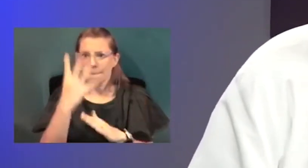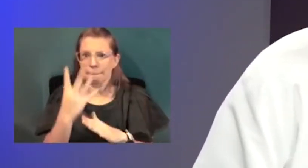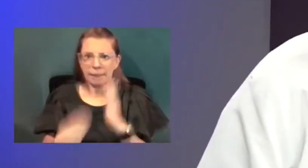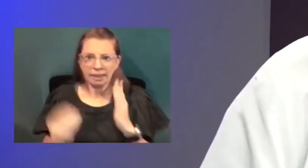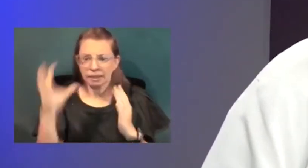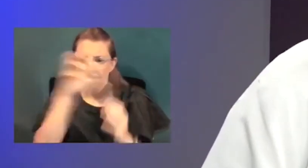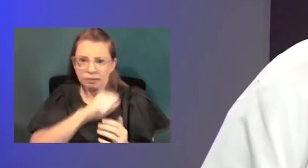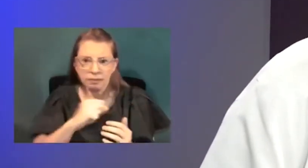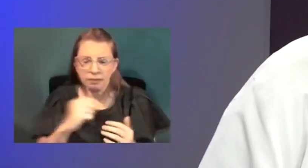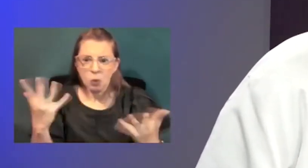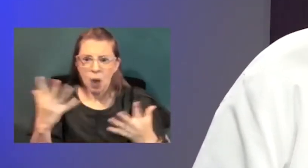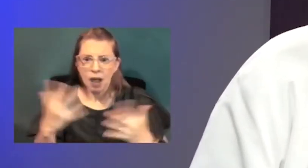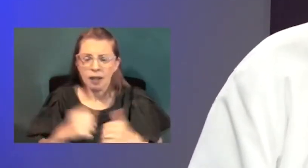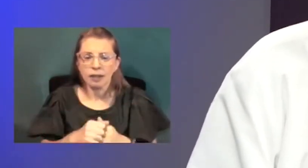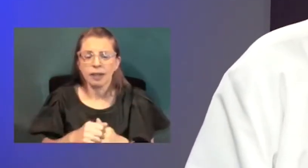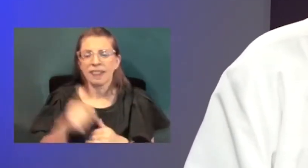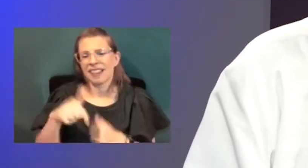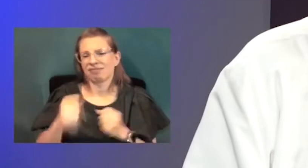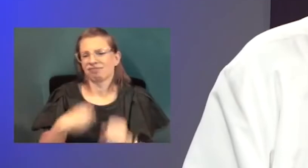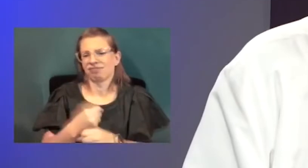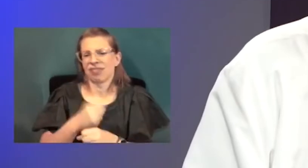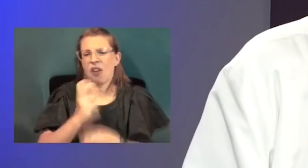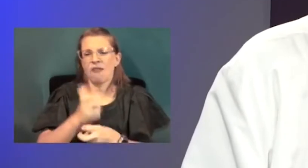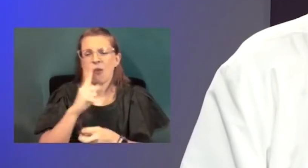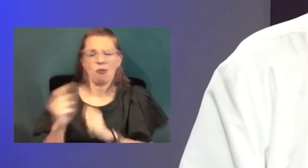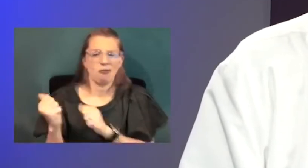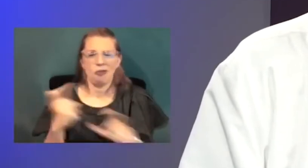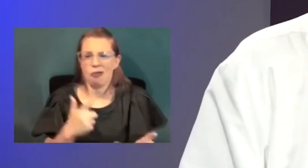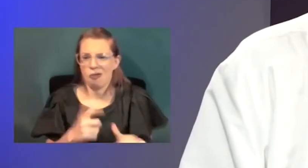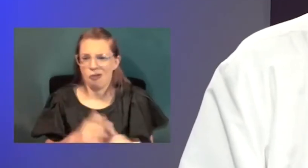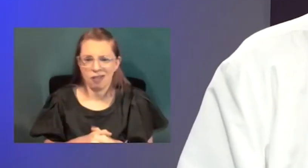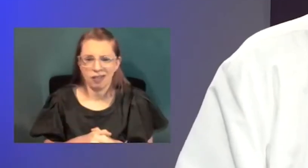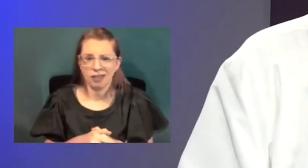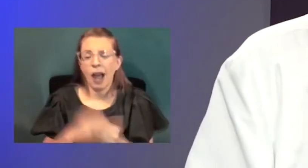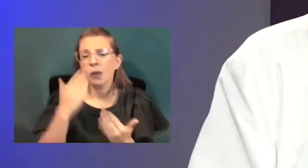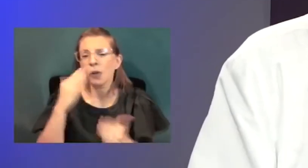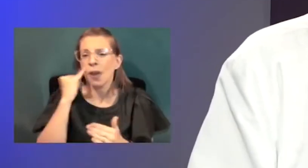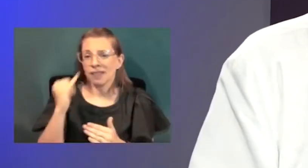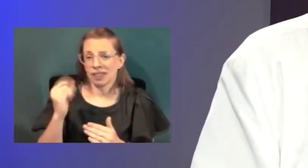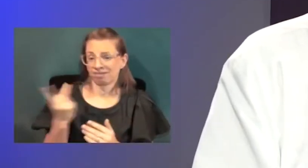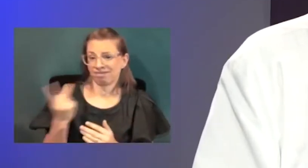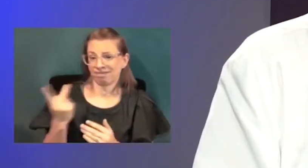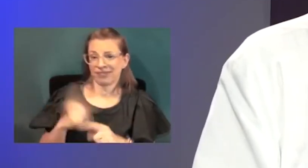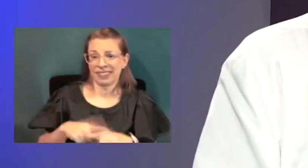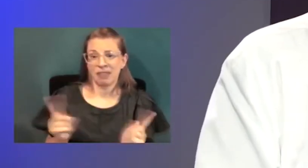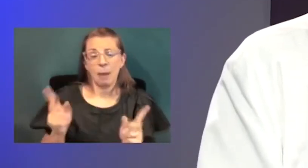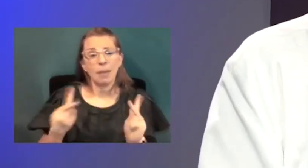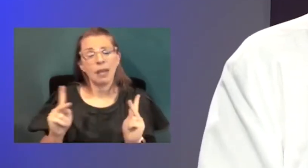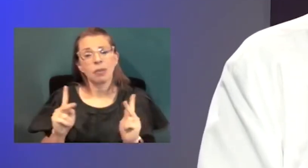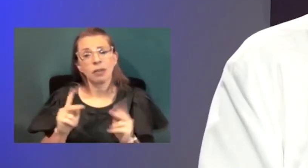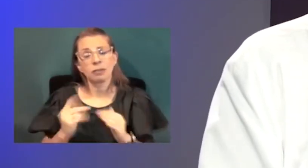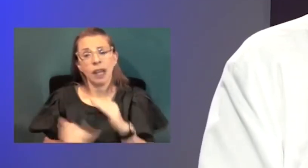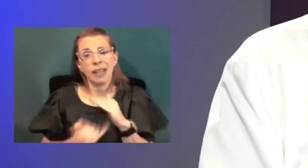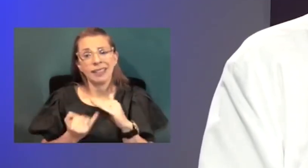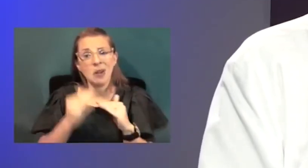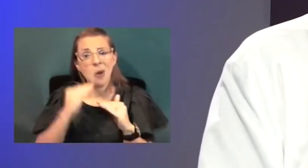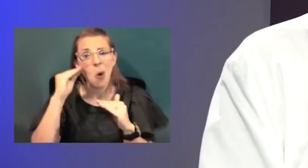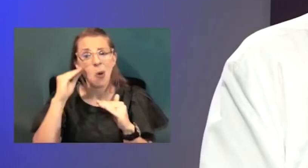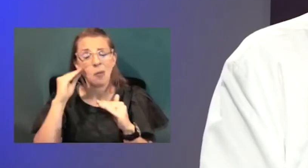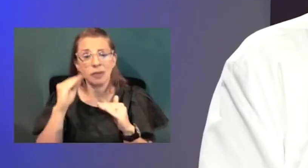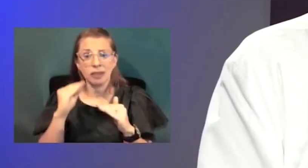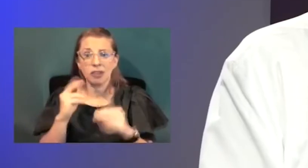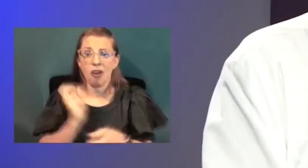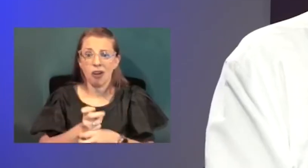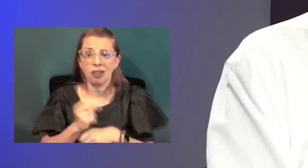for all of us. And I don't know that we're that different, because even folks who have been at home and been isolated, that's been the hard year too, right? It's